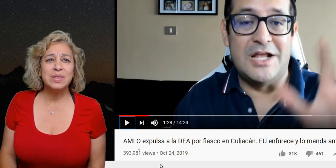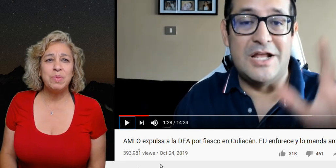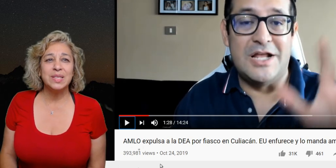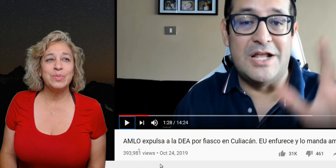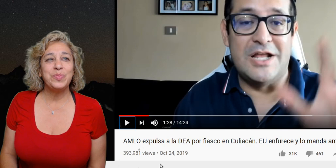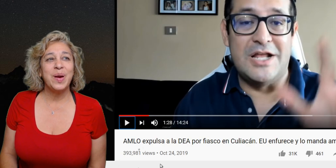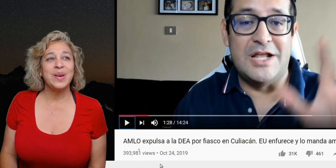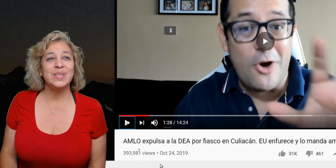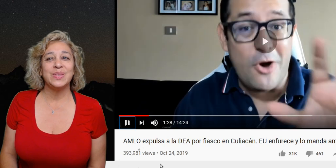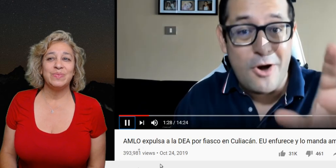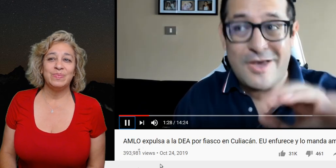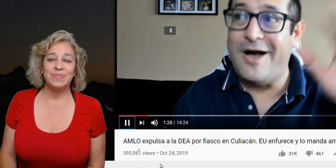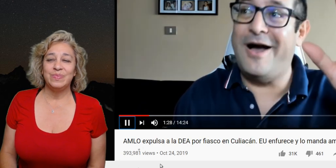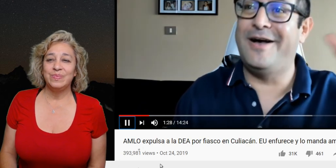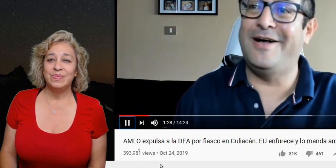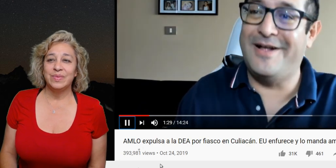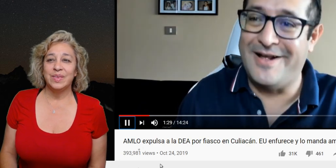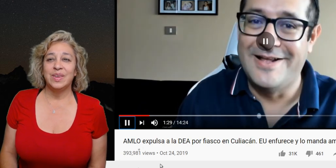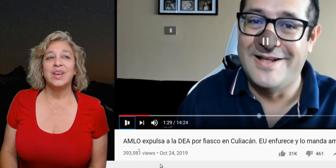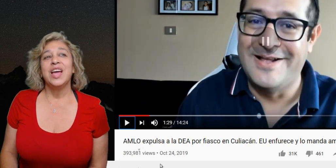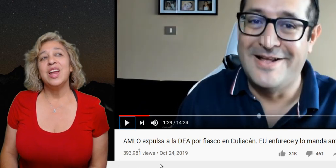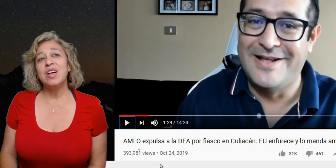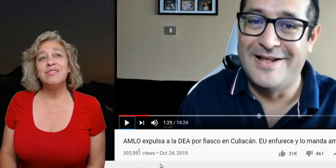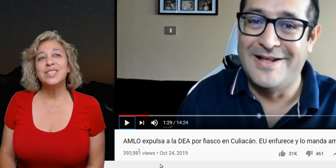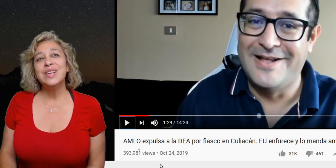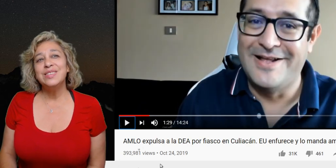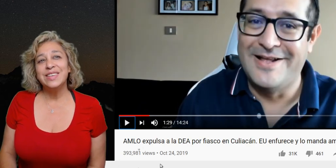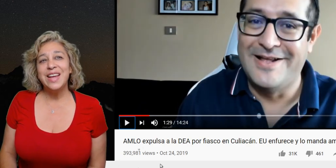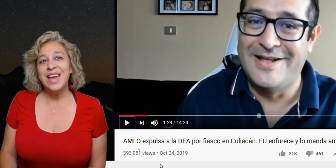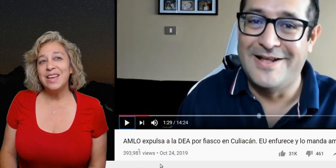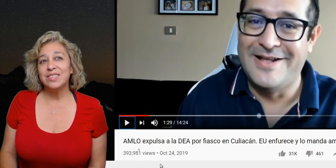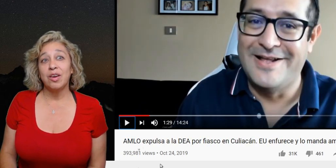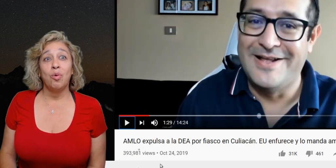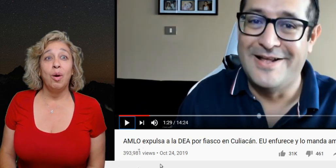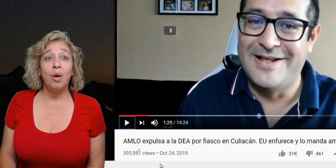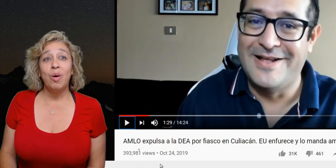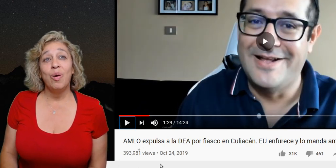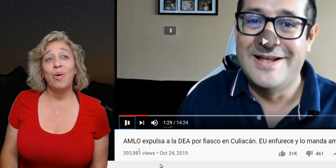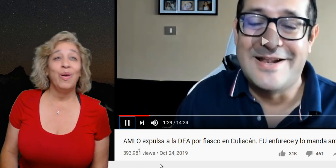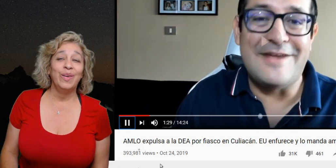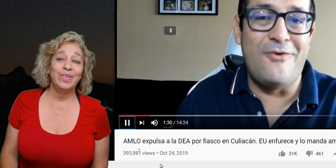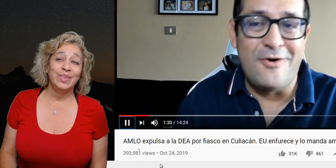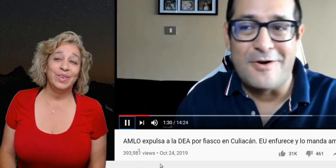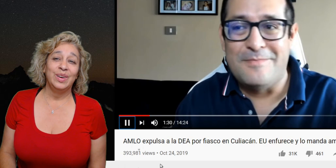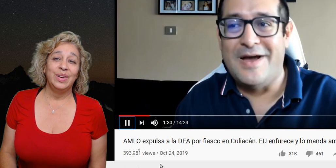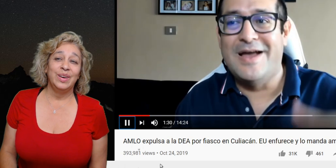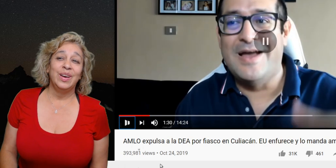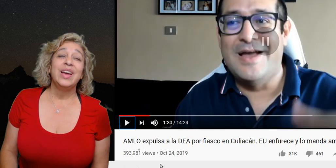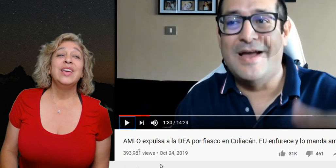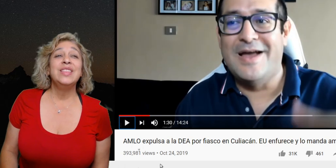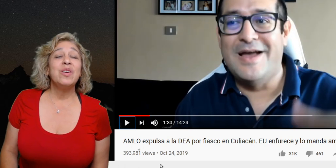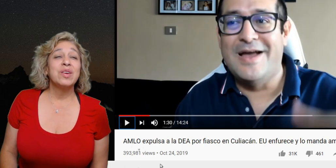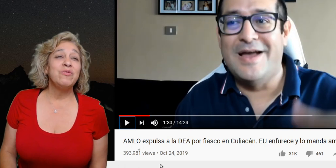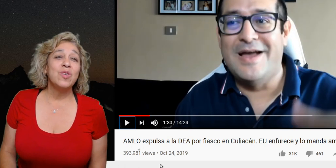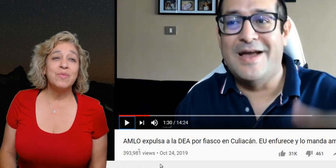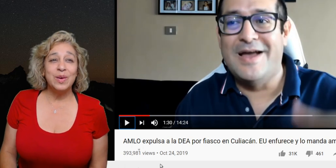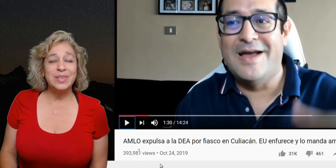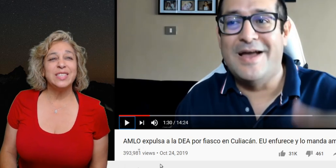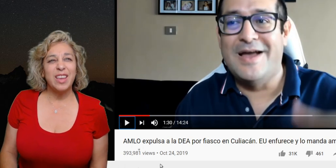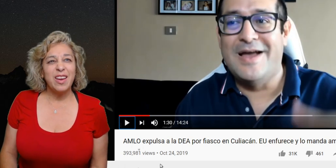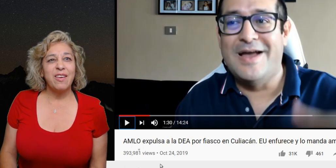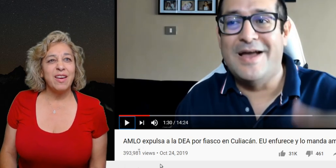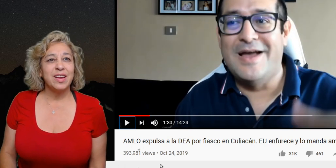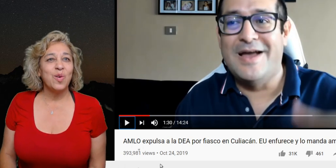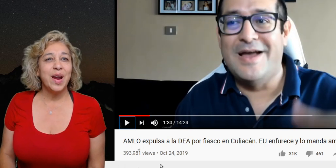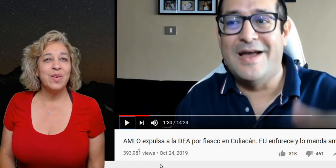great responsible parties. Ay, ah. And all of a sudden today, it's like, whoa. Reforma. And now Reforma, which